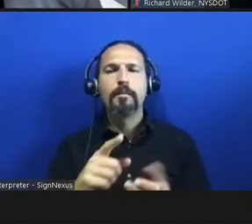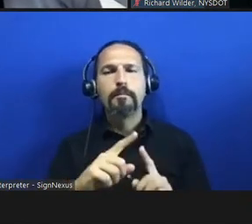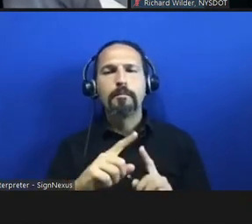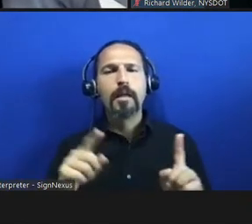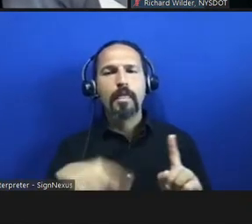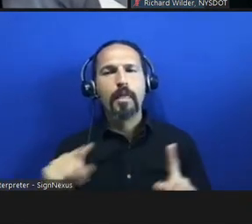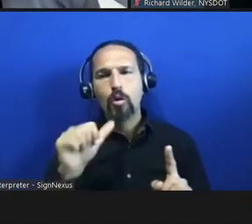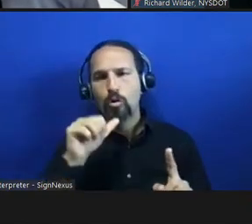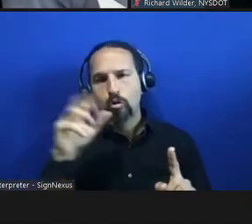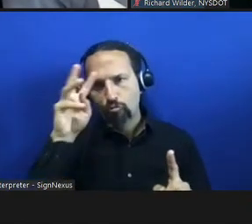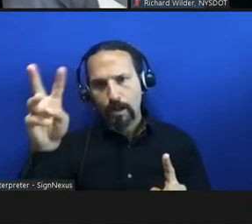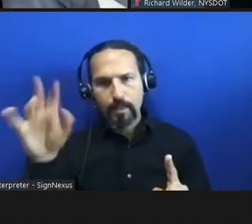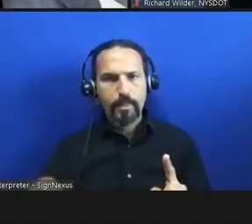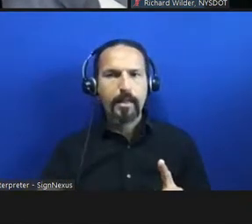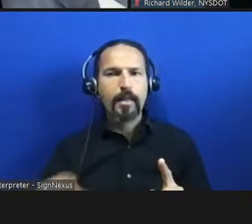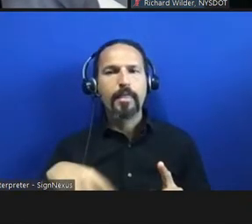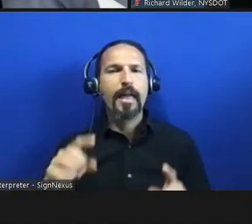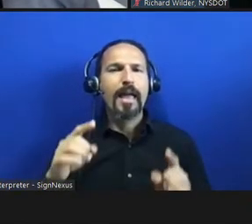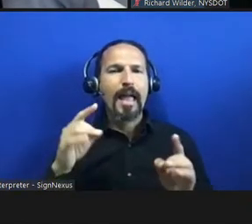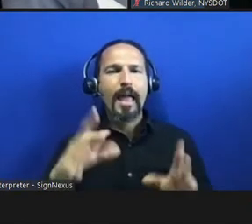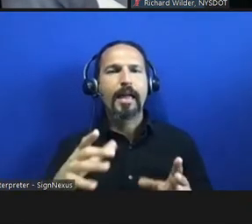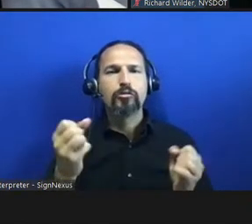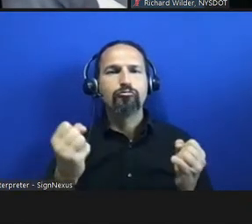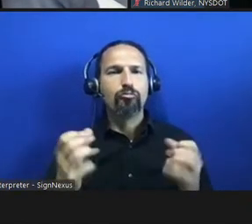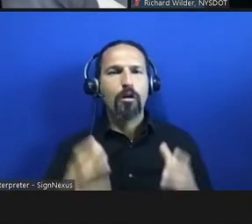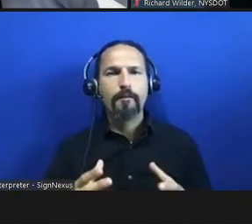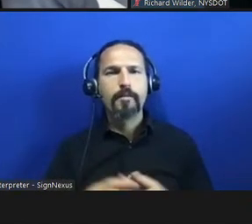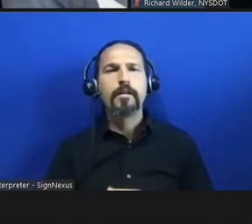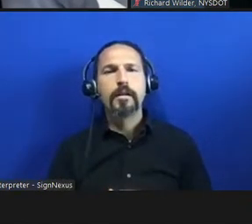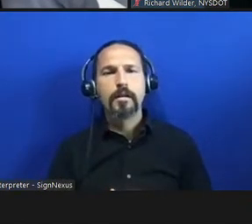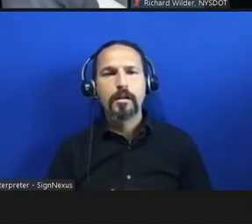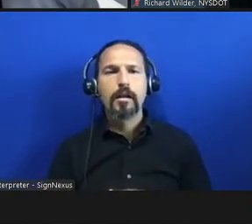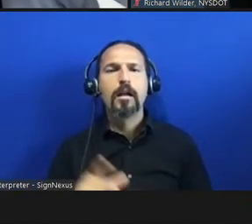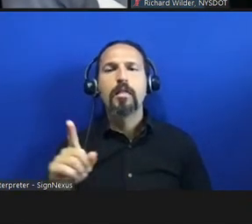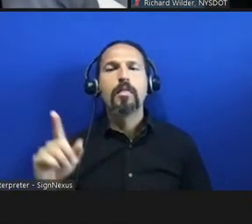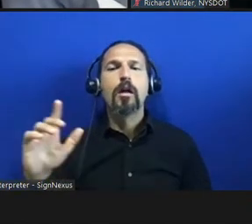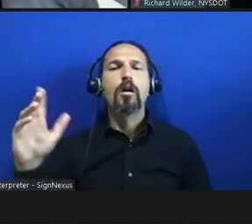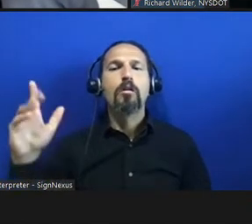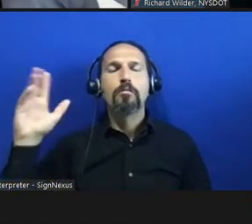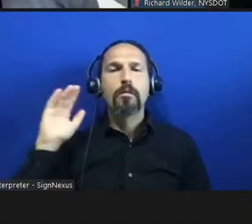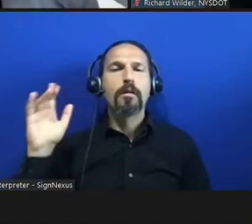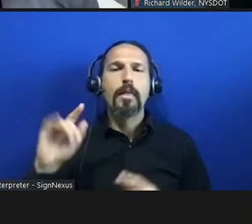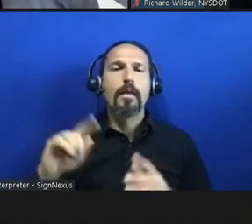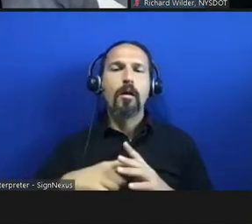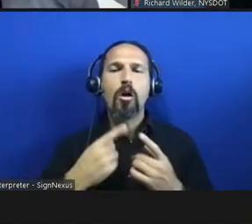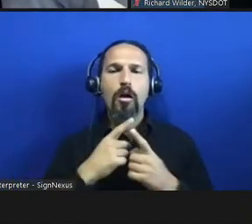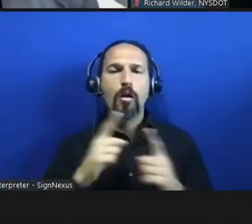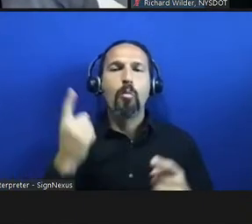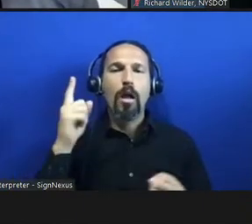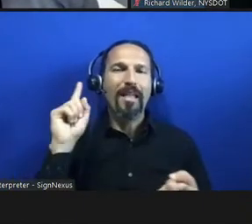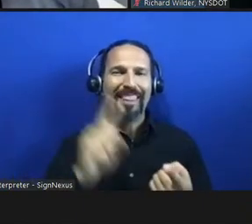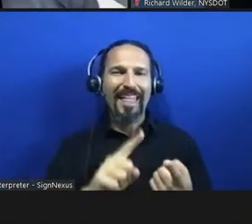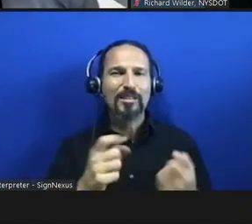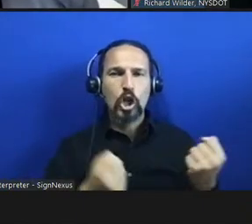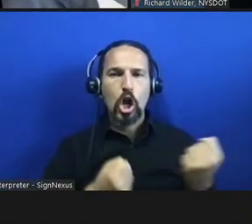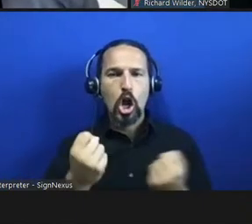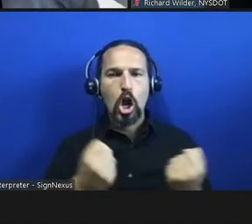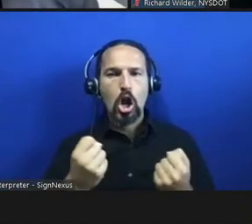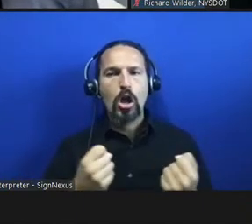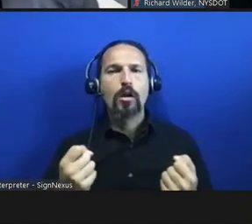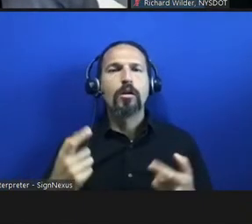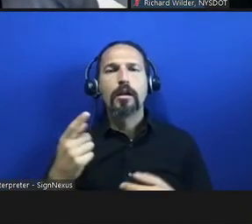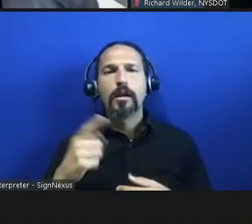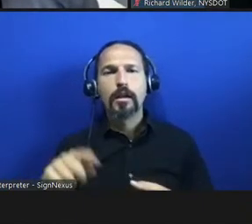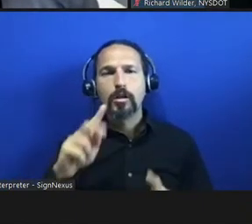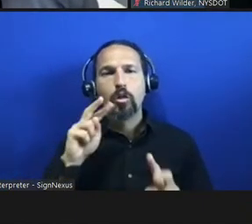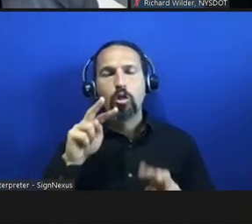masterminds behind this and they hate drivers their their early mottos have been one less car and currently